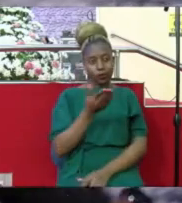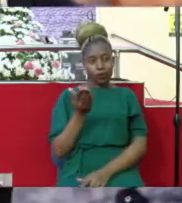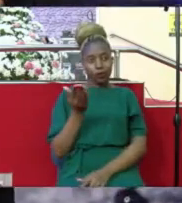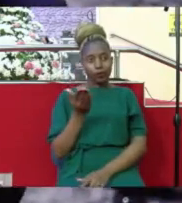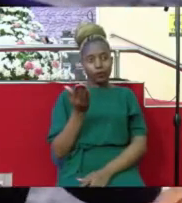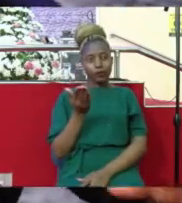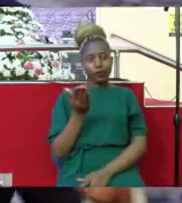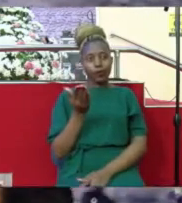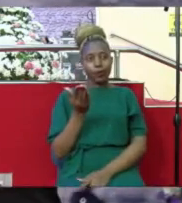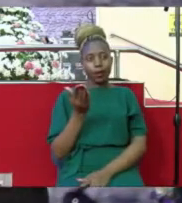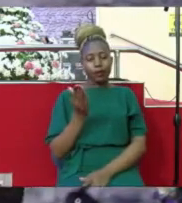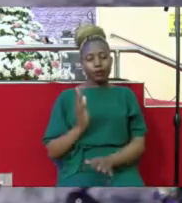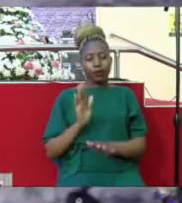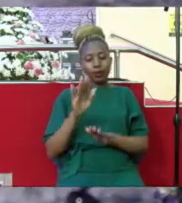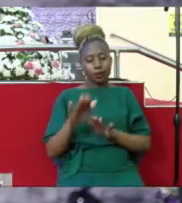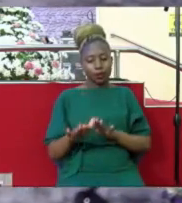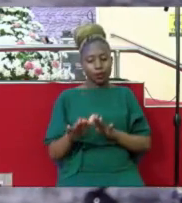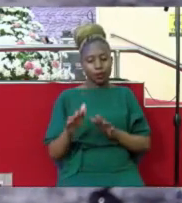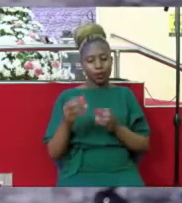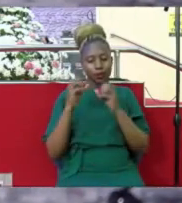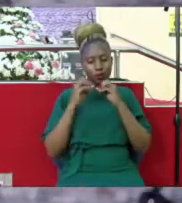step into nothing,